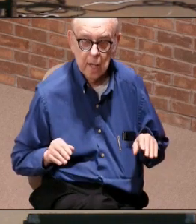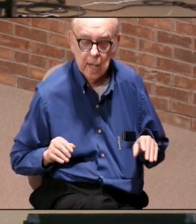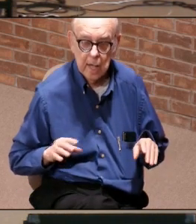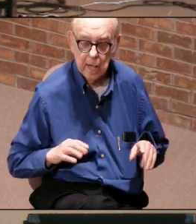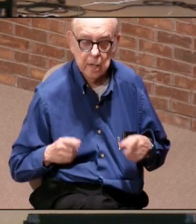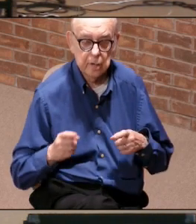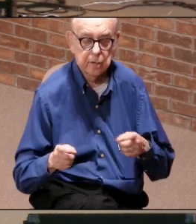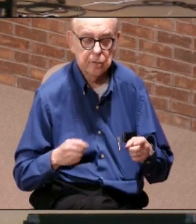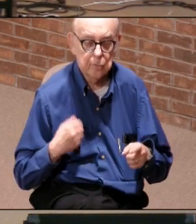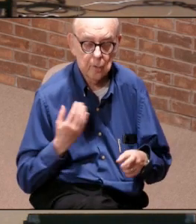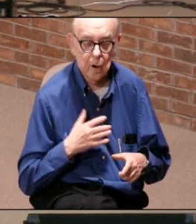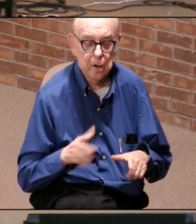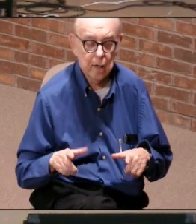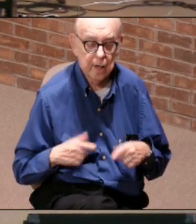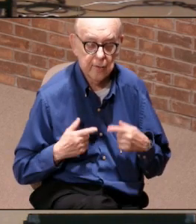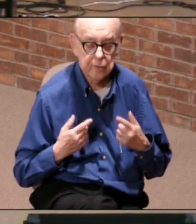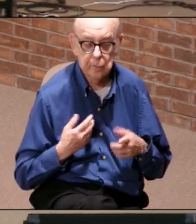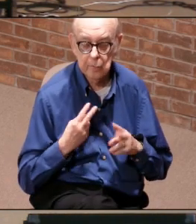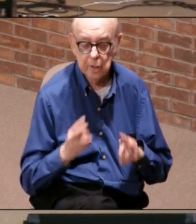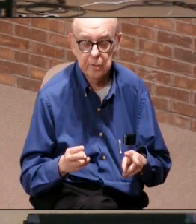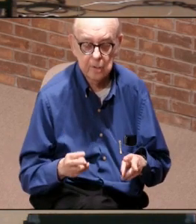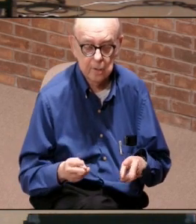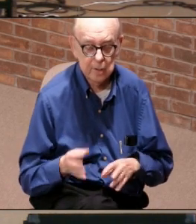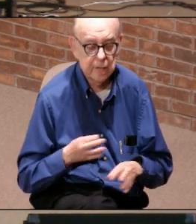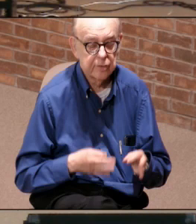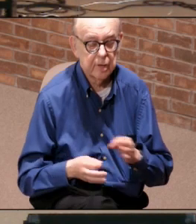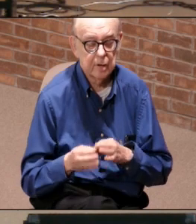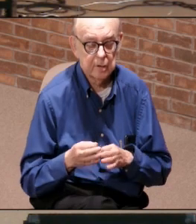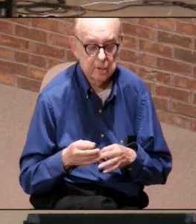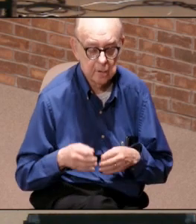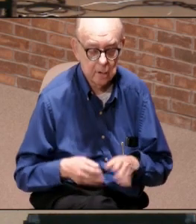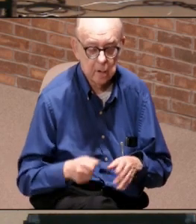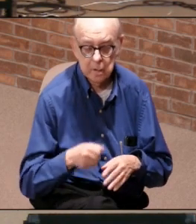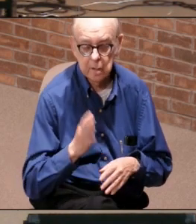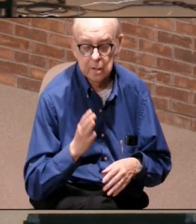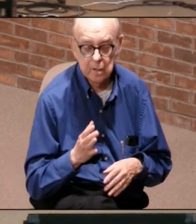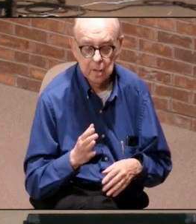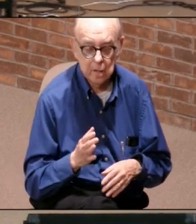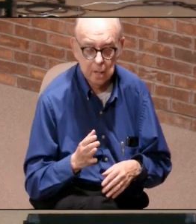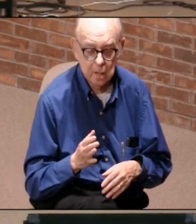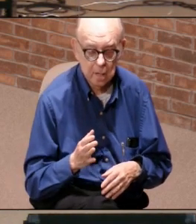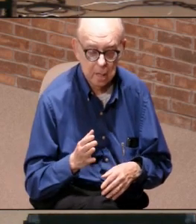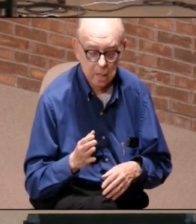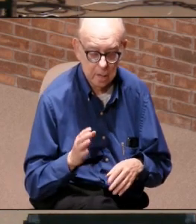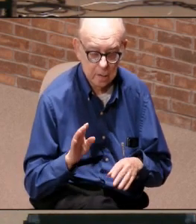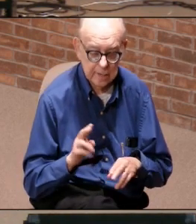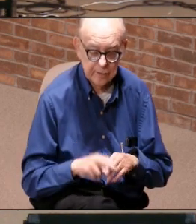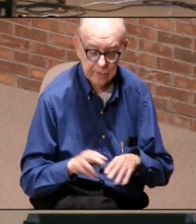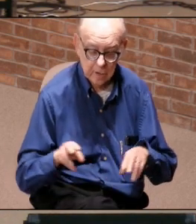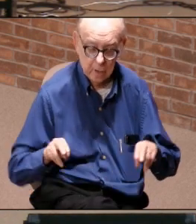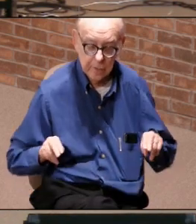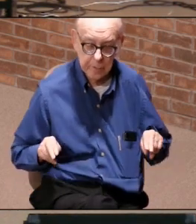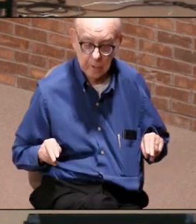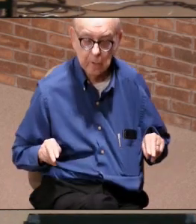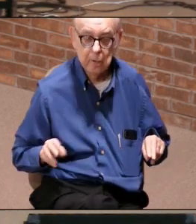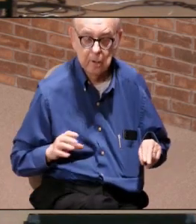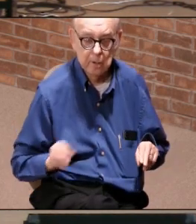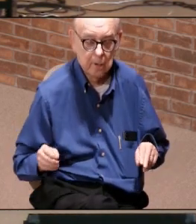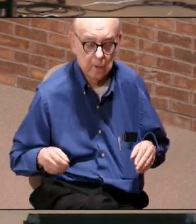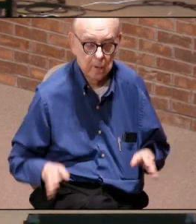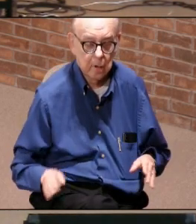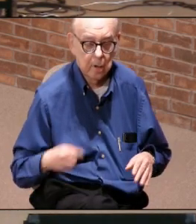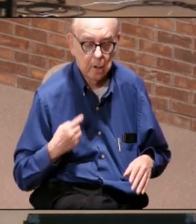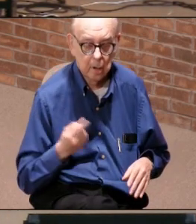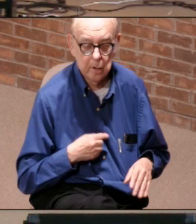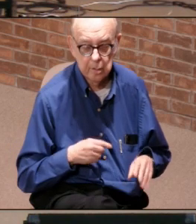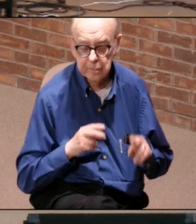life as we're watching, instead of letting God sit on the throne and allowing us